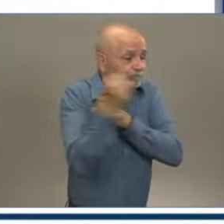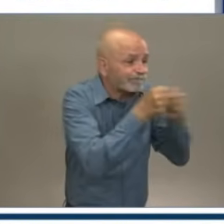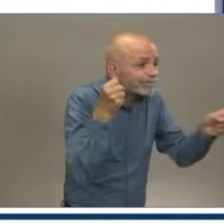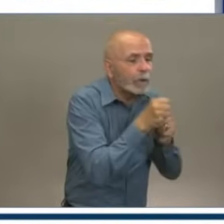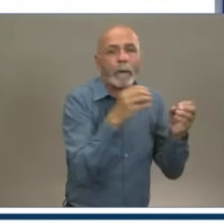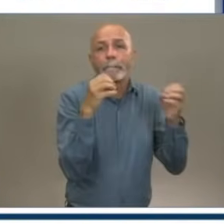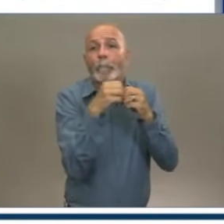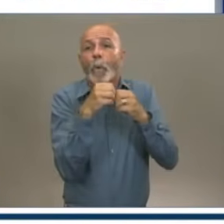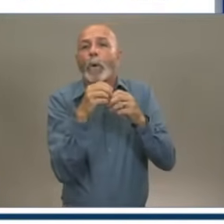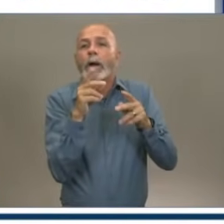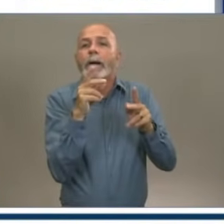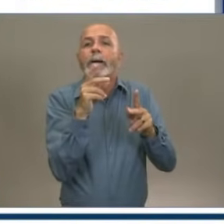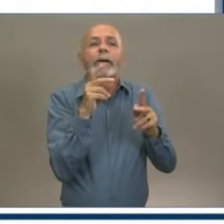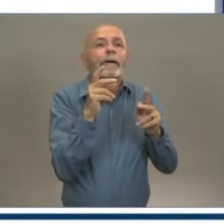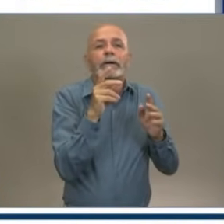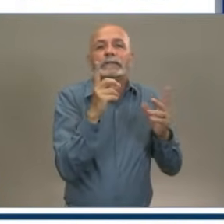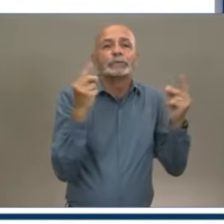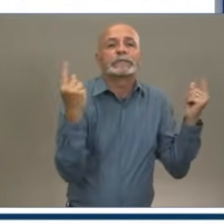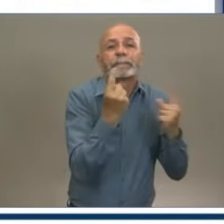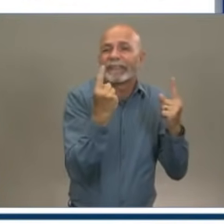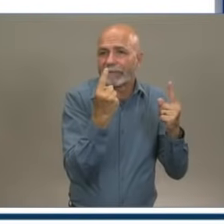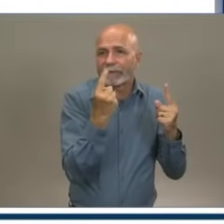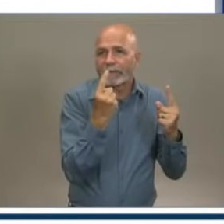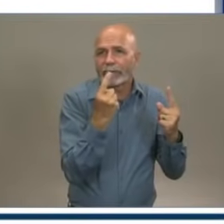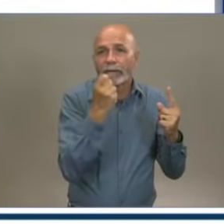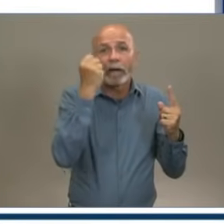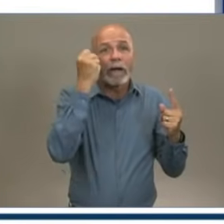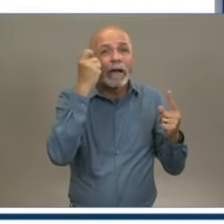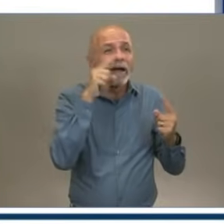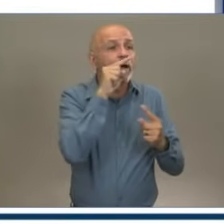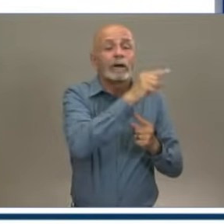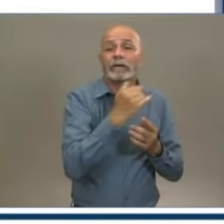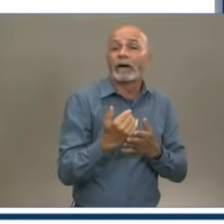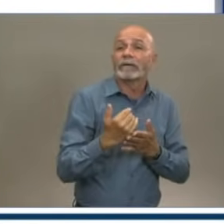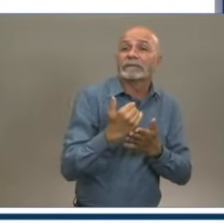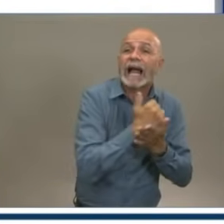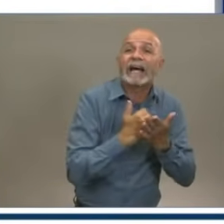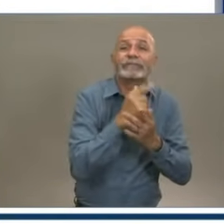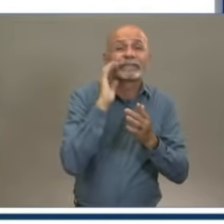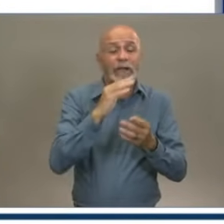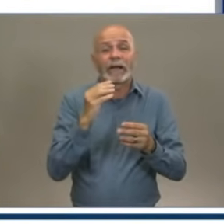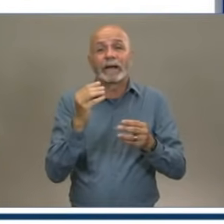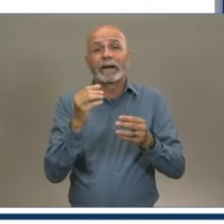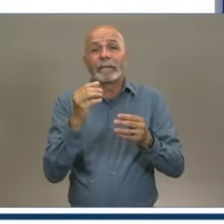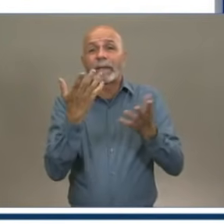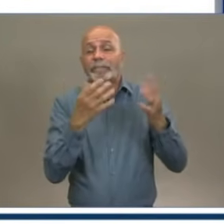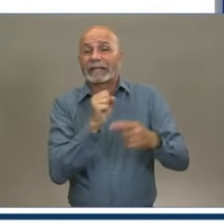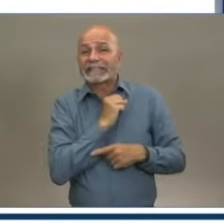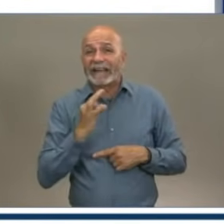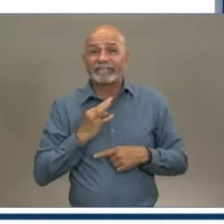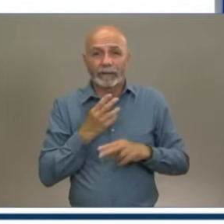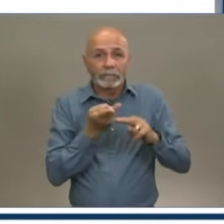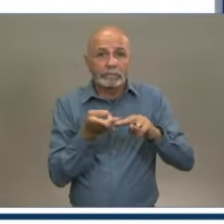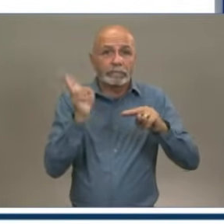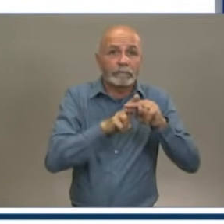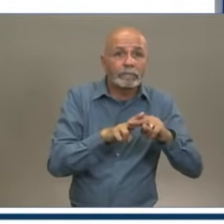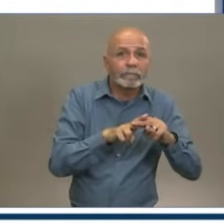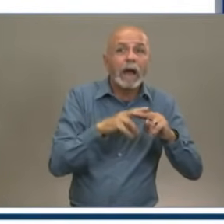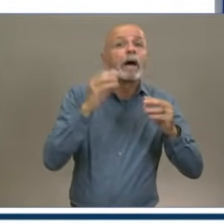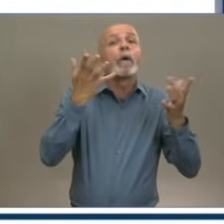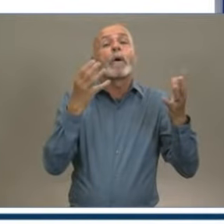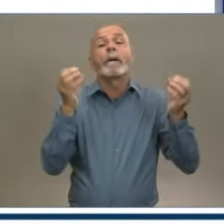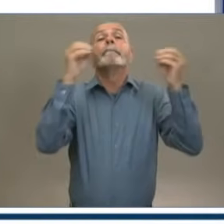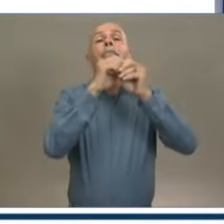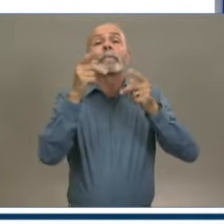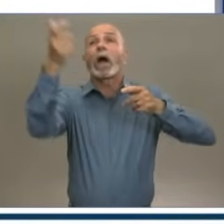gets a more appropriate wage so we can attract more CCAs and other professions that are involved in the sector. We need to do all